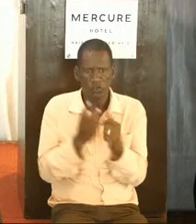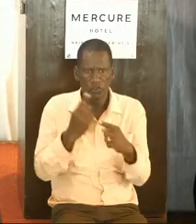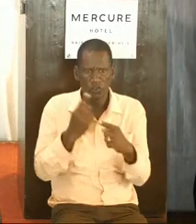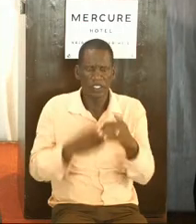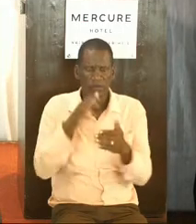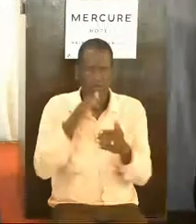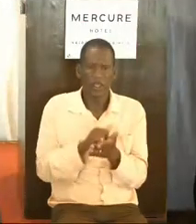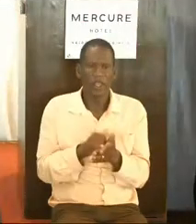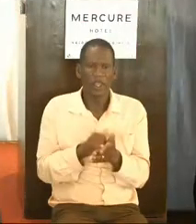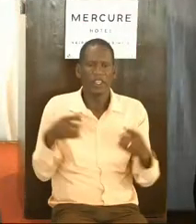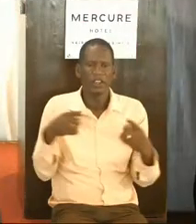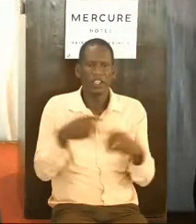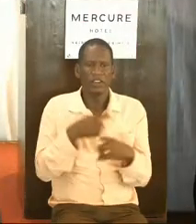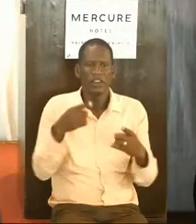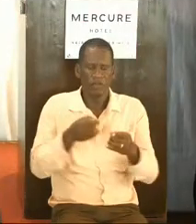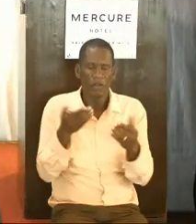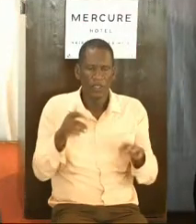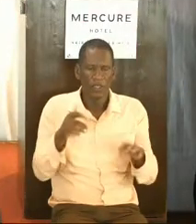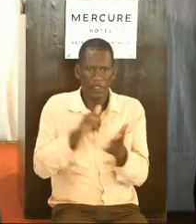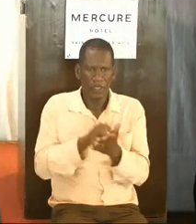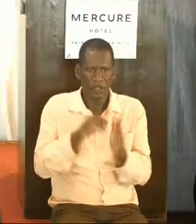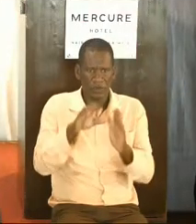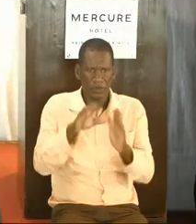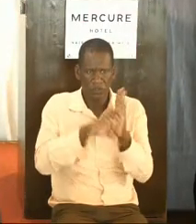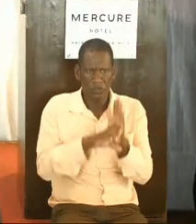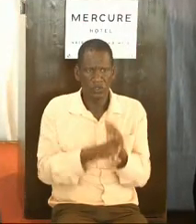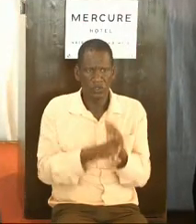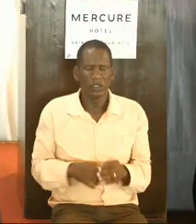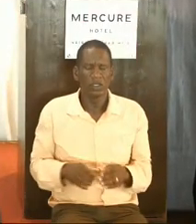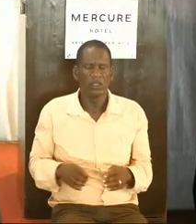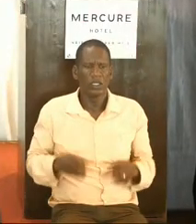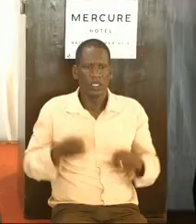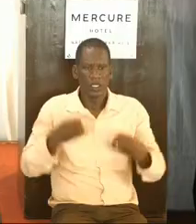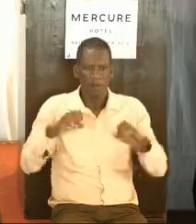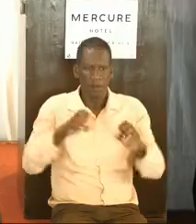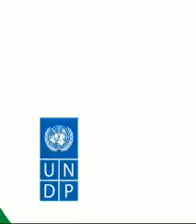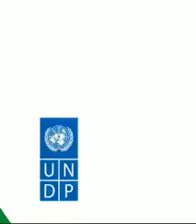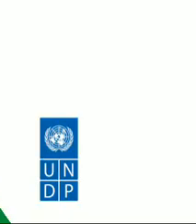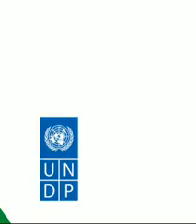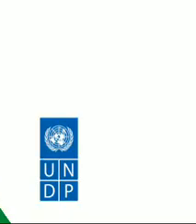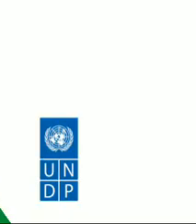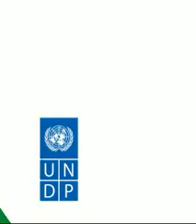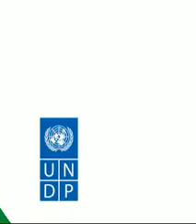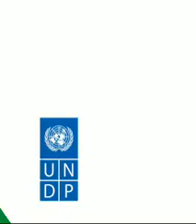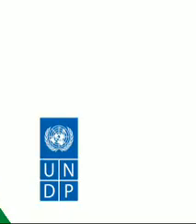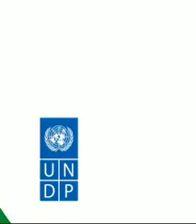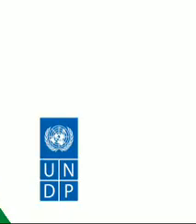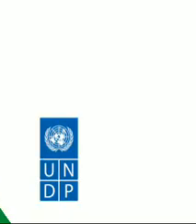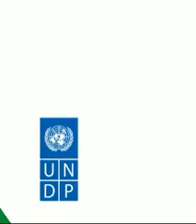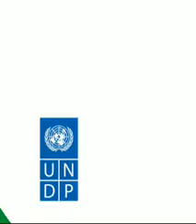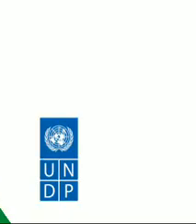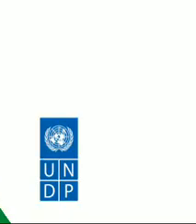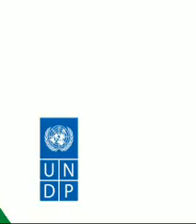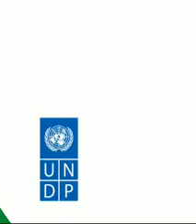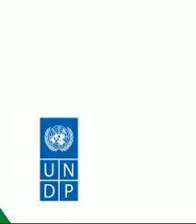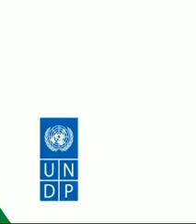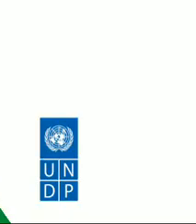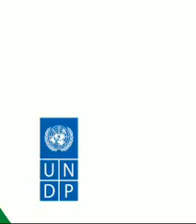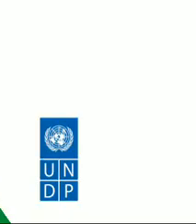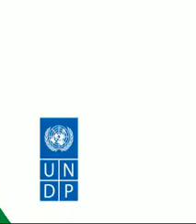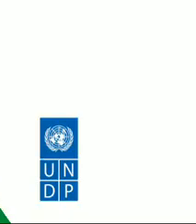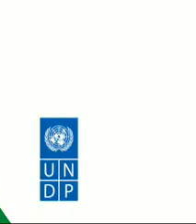a number of the provisions in that Constitution are yet to be implemented including article 10